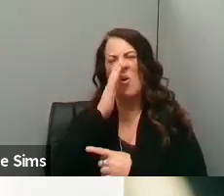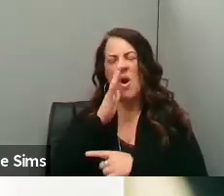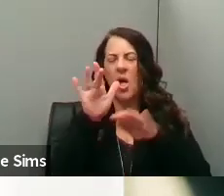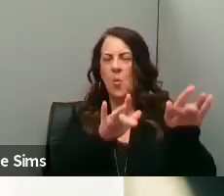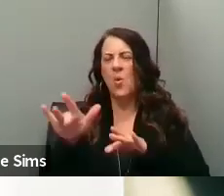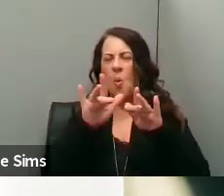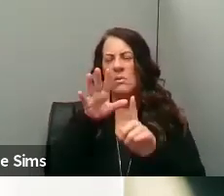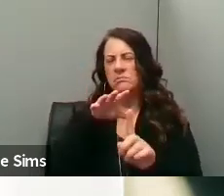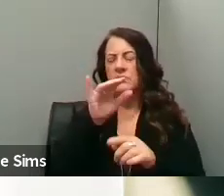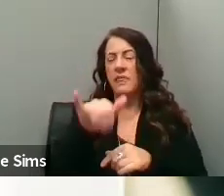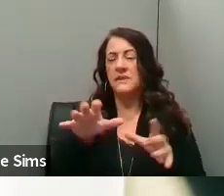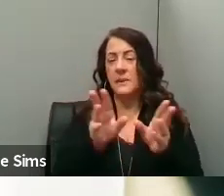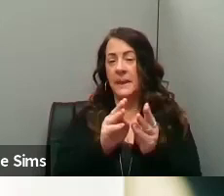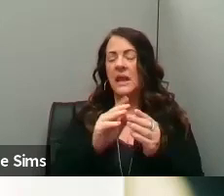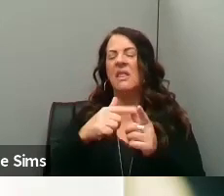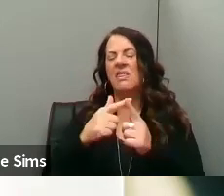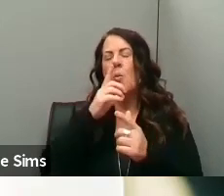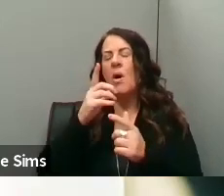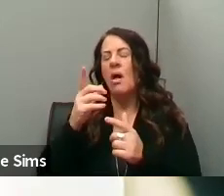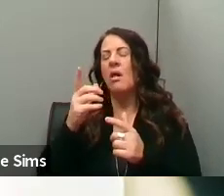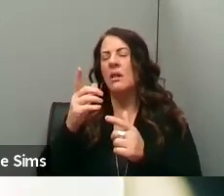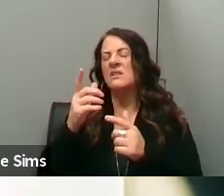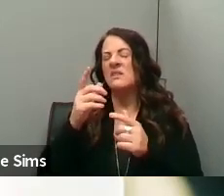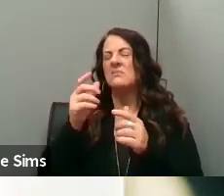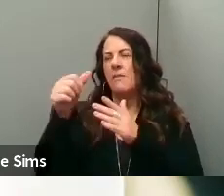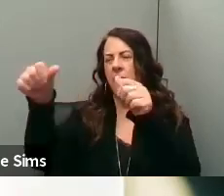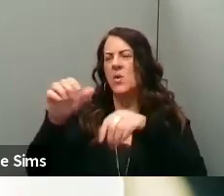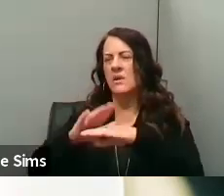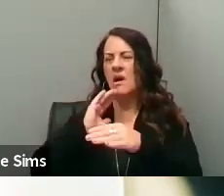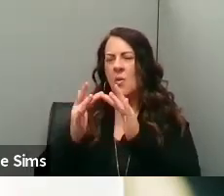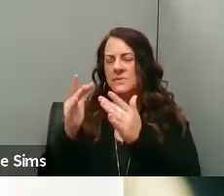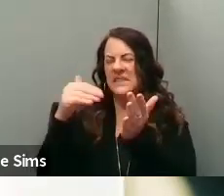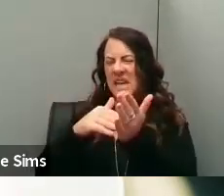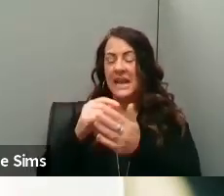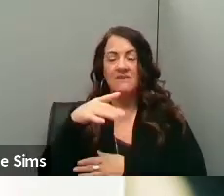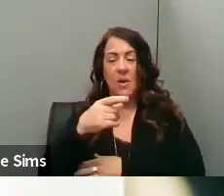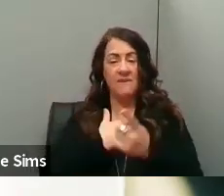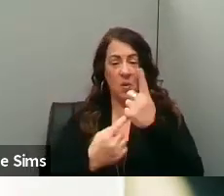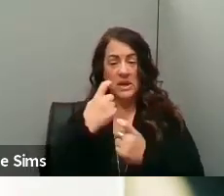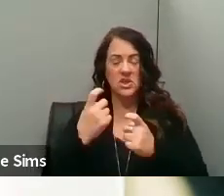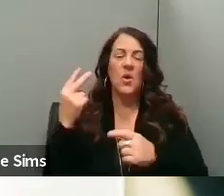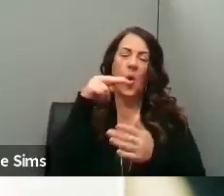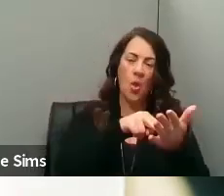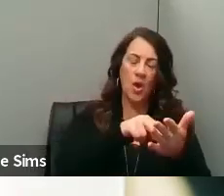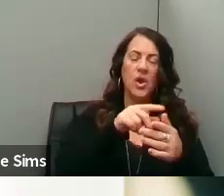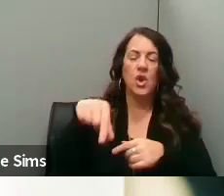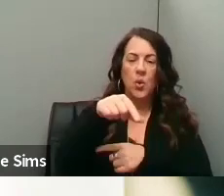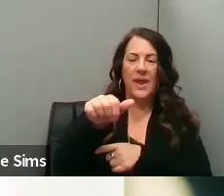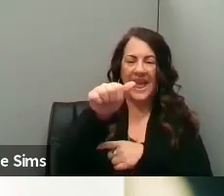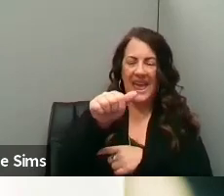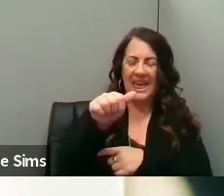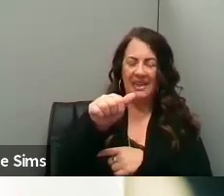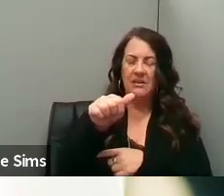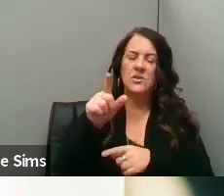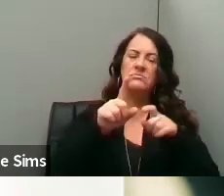brief Q&A at the end of our session today. We invite you to type your questions into the Q&A. If we are not able to answer